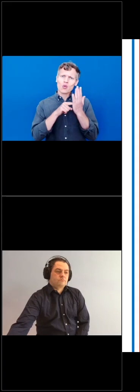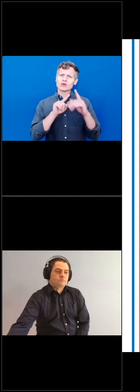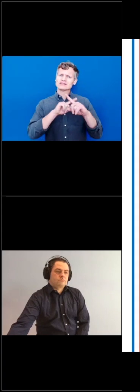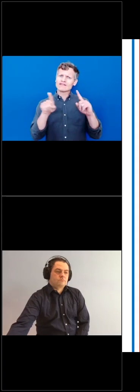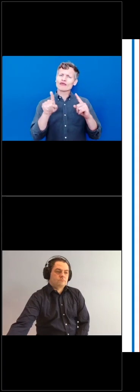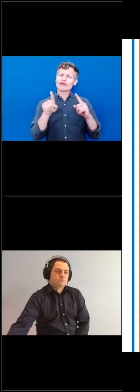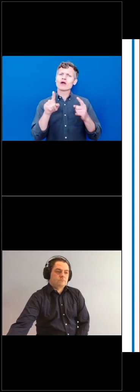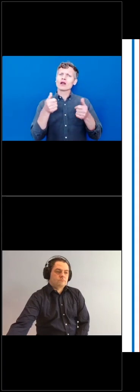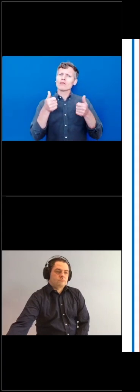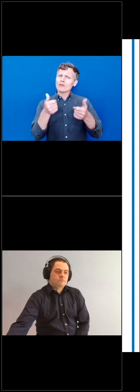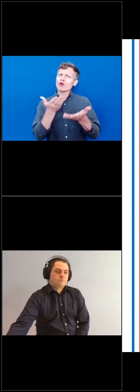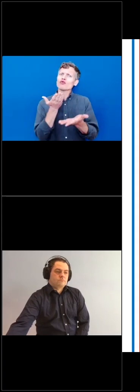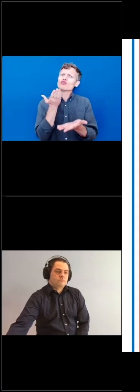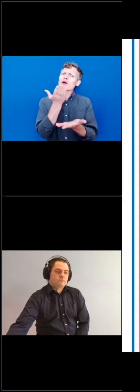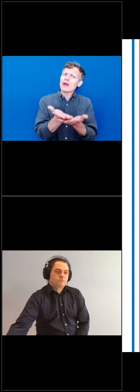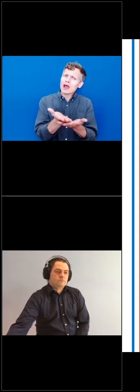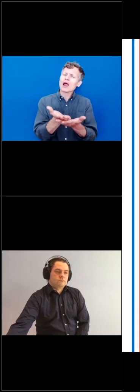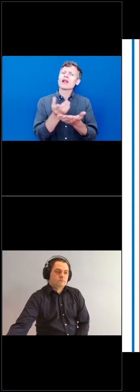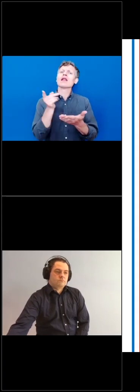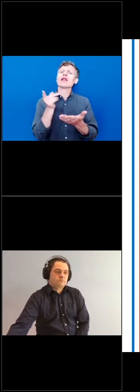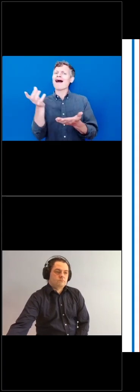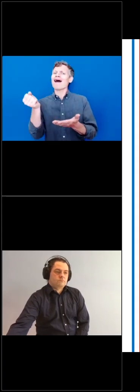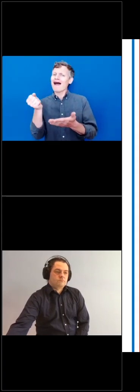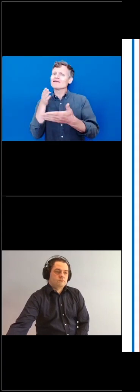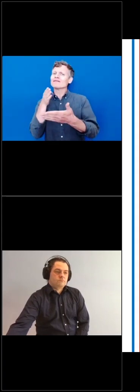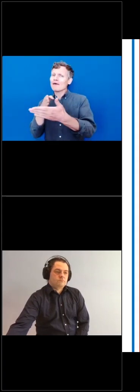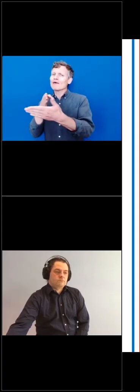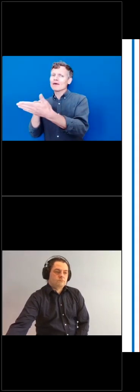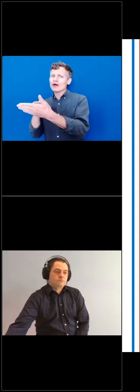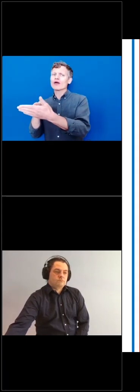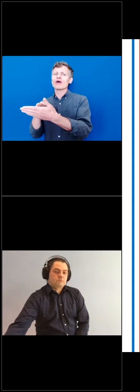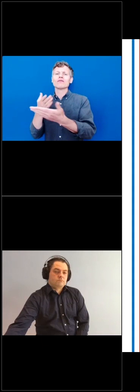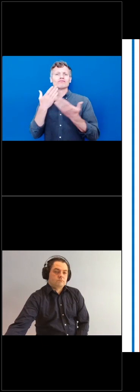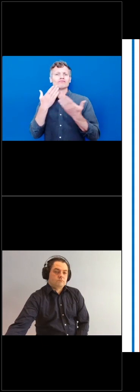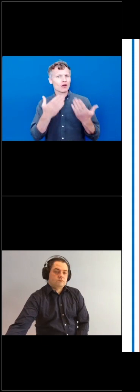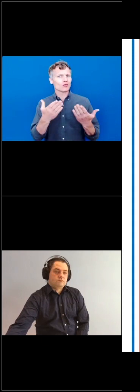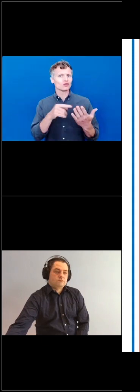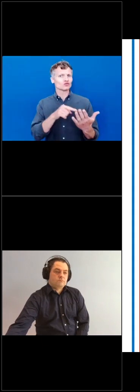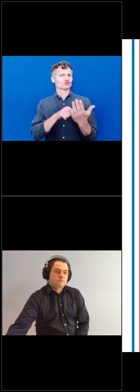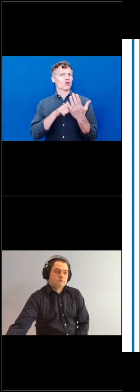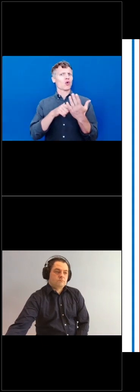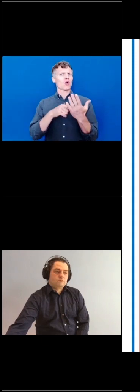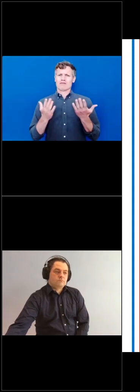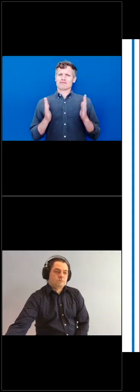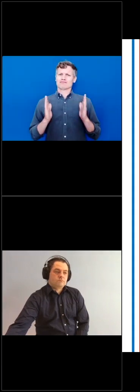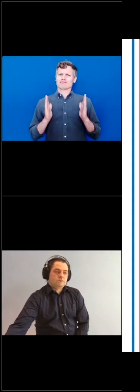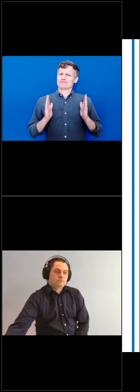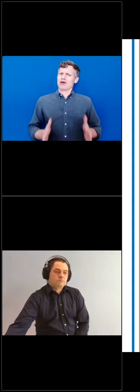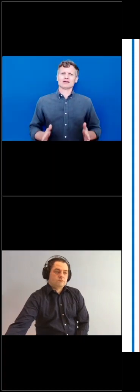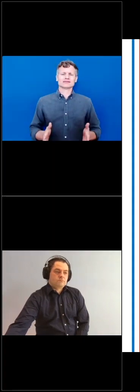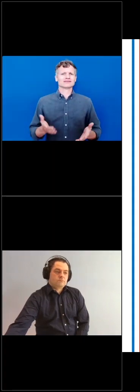because it shows us very much the need to work on multiple actions to ensure disability inclusion.